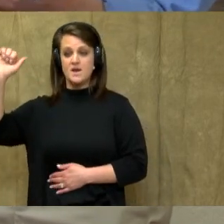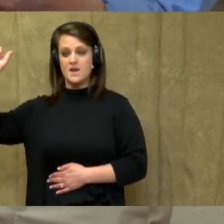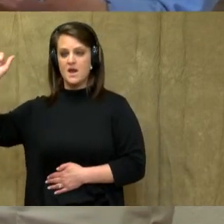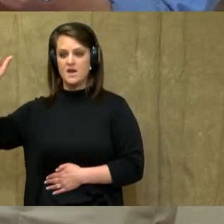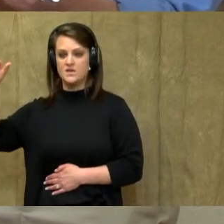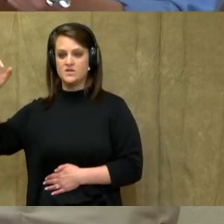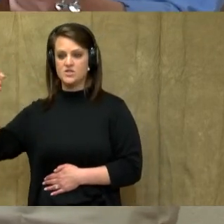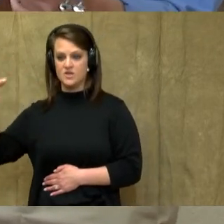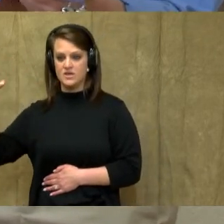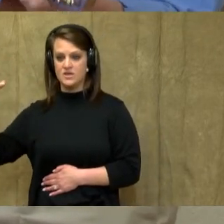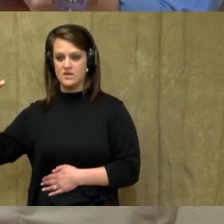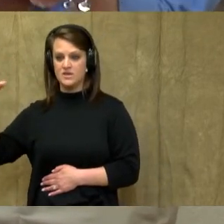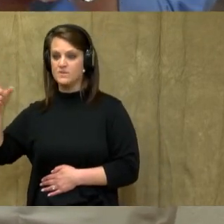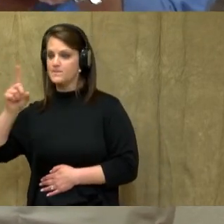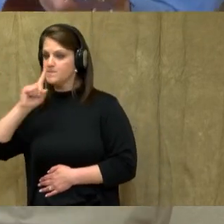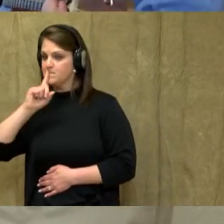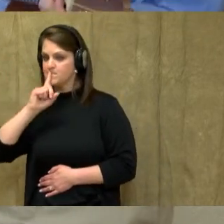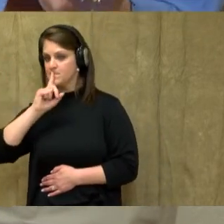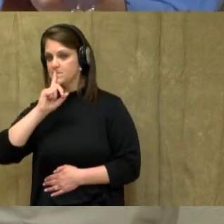A, G.